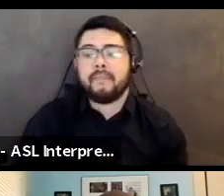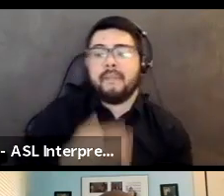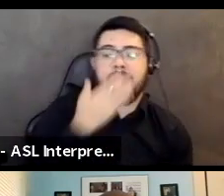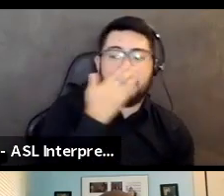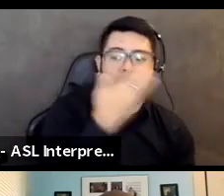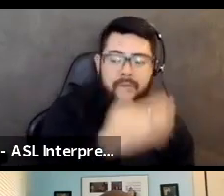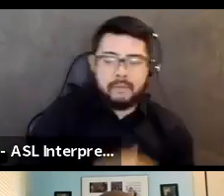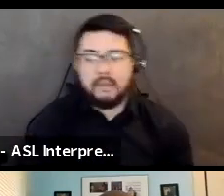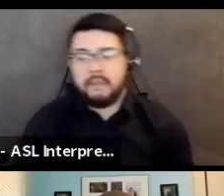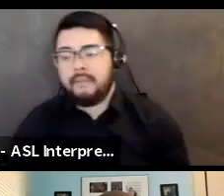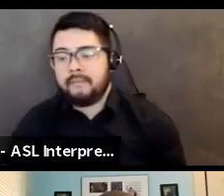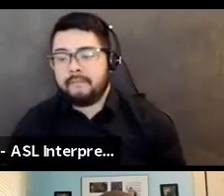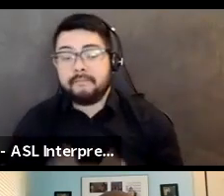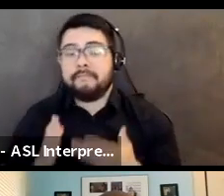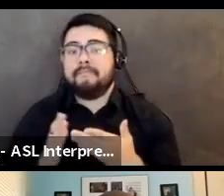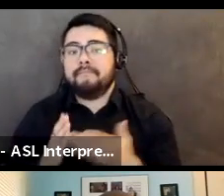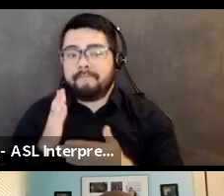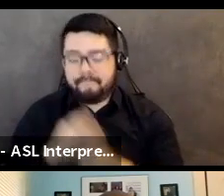right